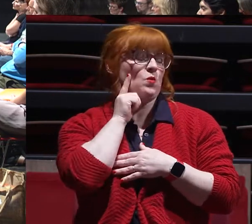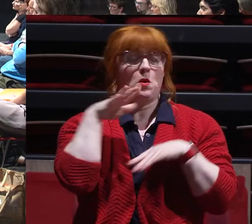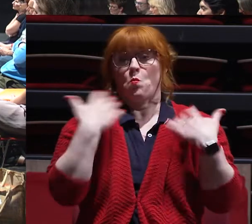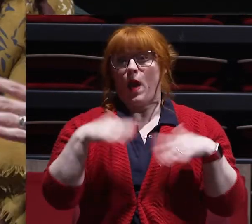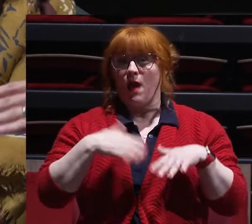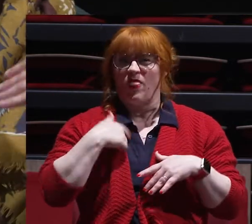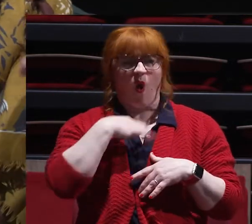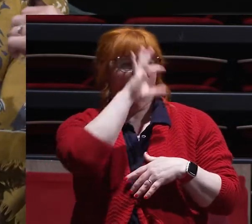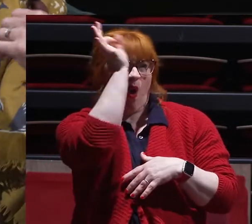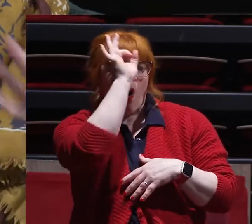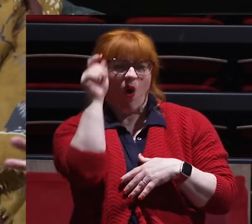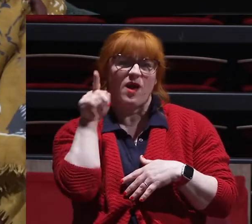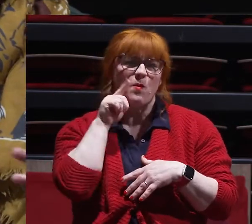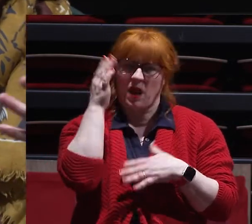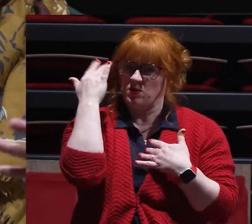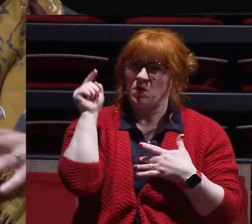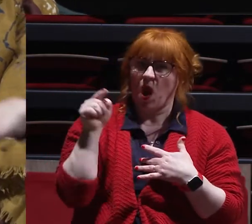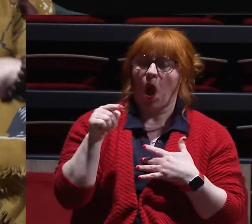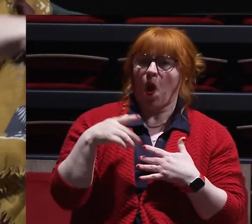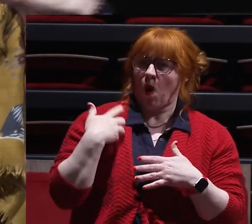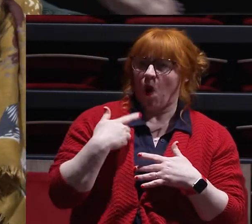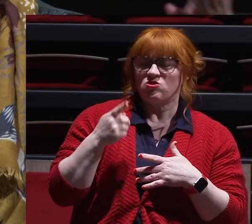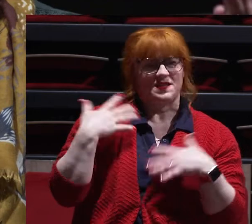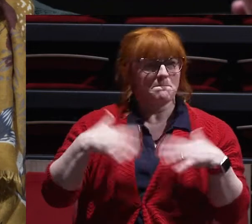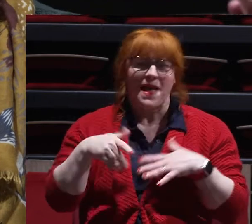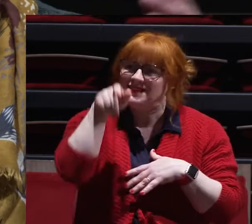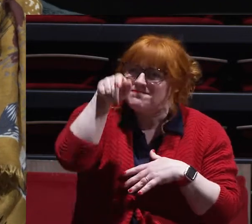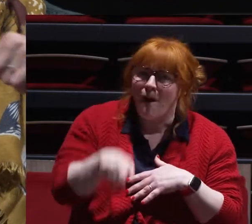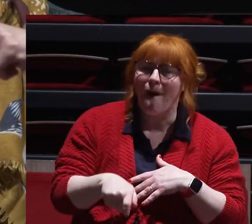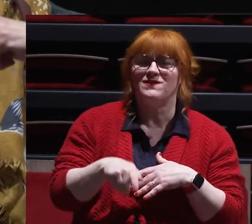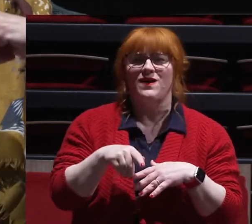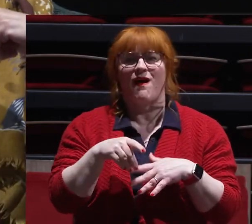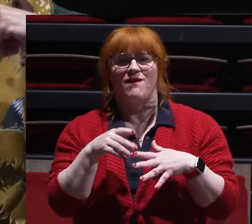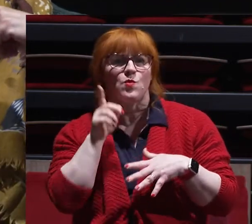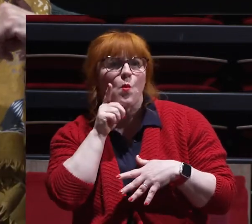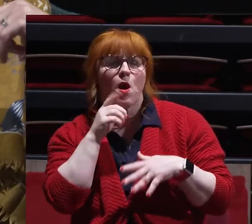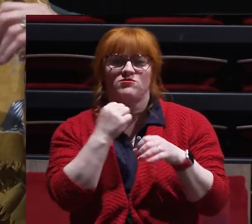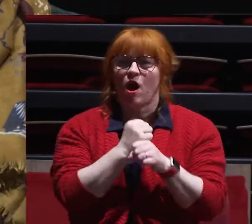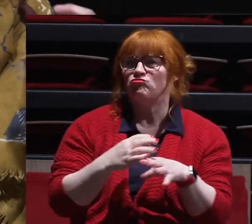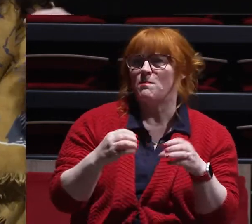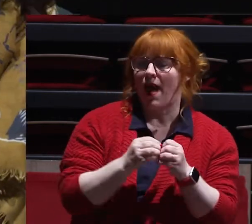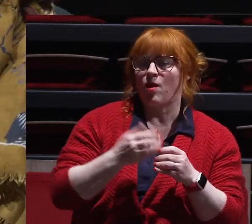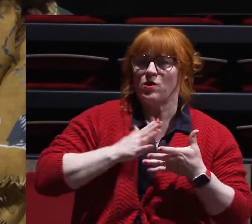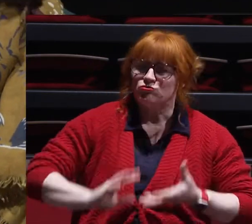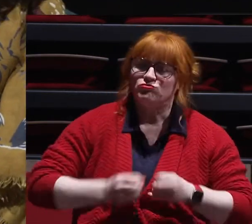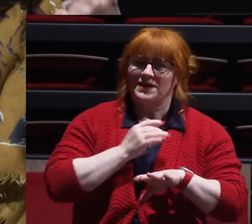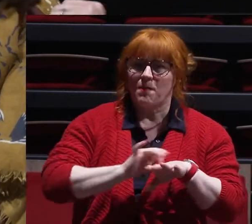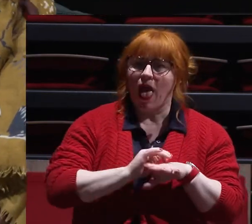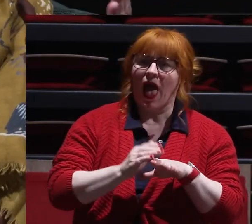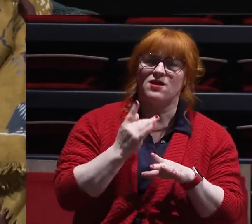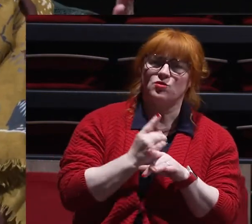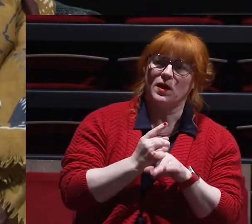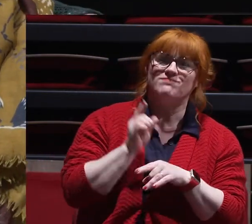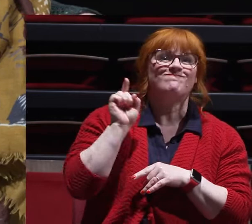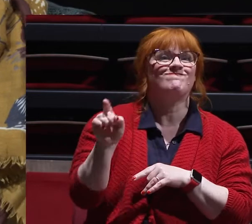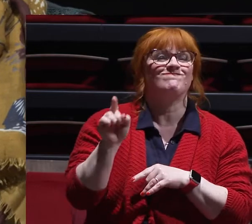her, and was so annoyed with myself that I didn't, that I did loads of research, and then was like, well, this is all fascinating, and so I have to